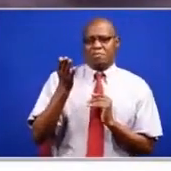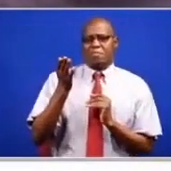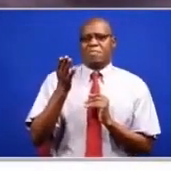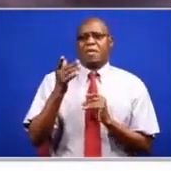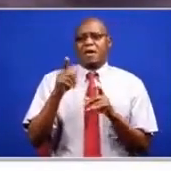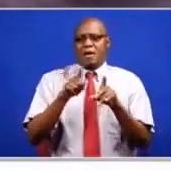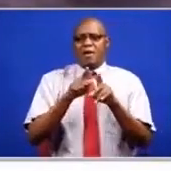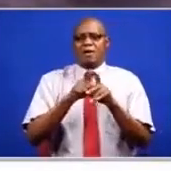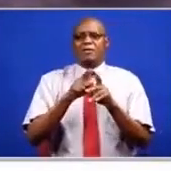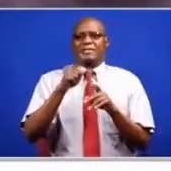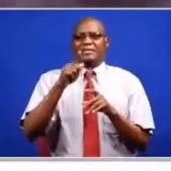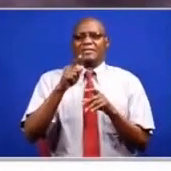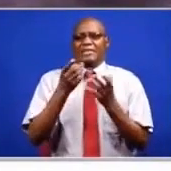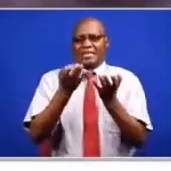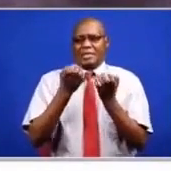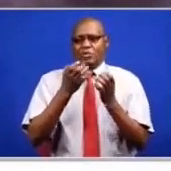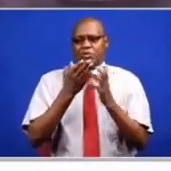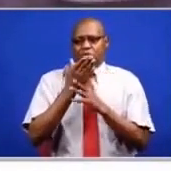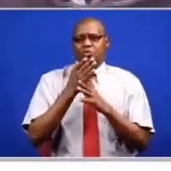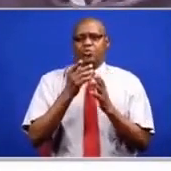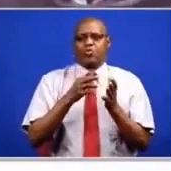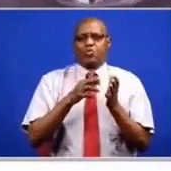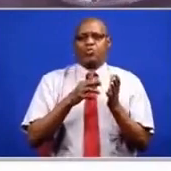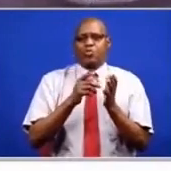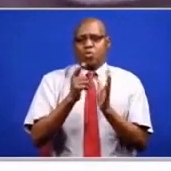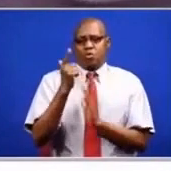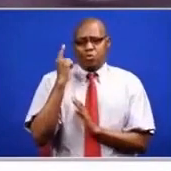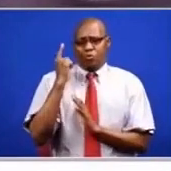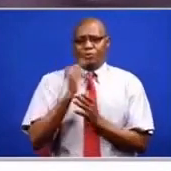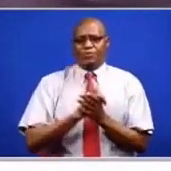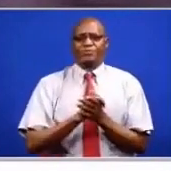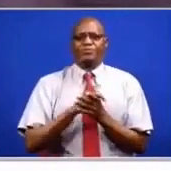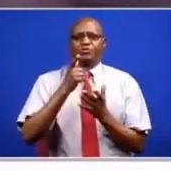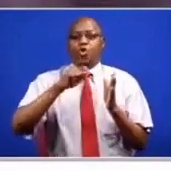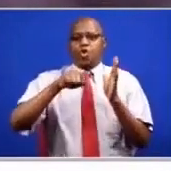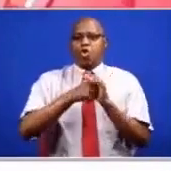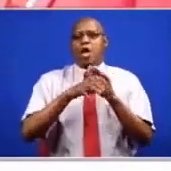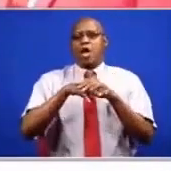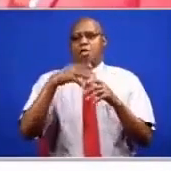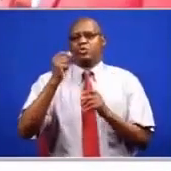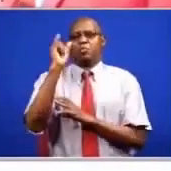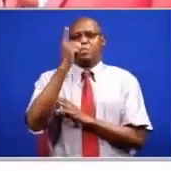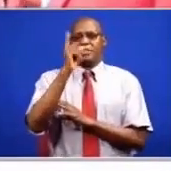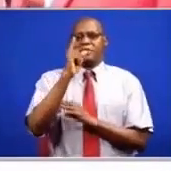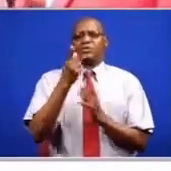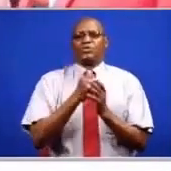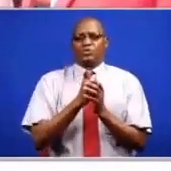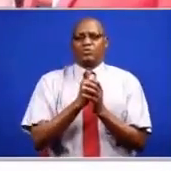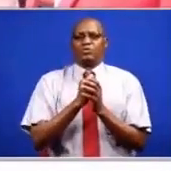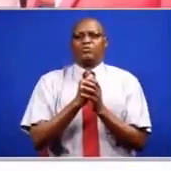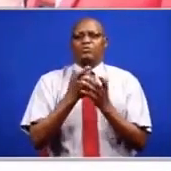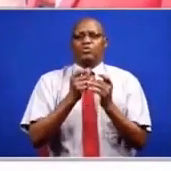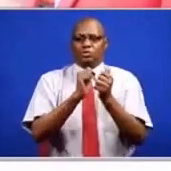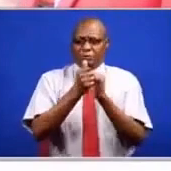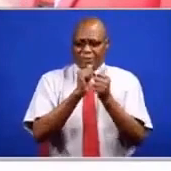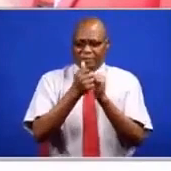Court after presenting a protest letter to Chief Justice Martha Koome after he was locked out of the presidential race, Wa Iria said his attempts to be heard